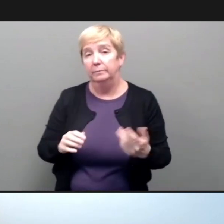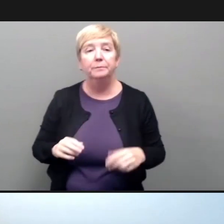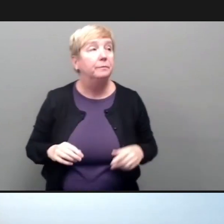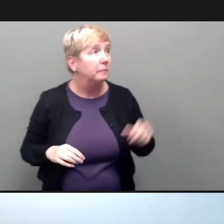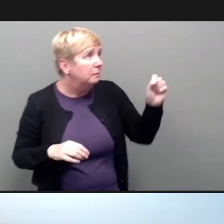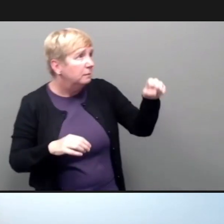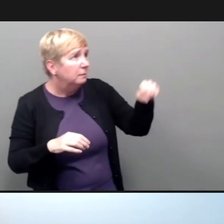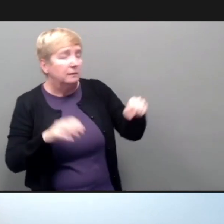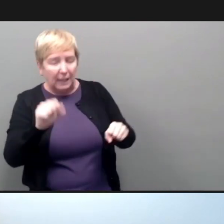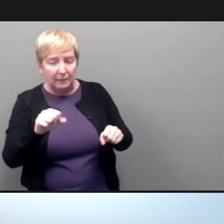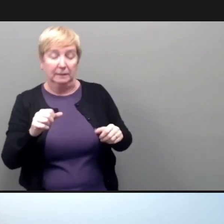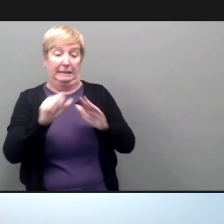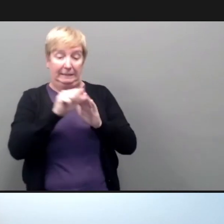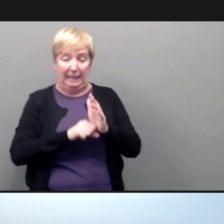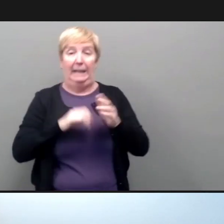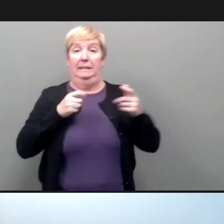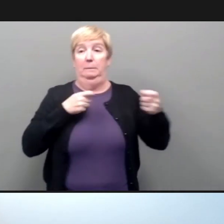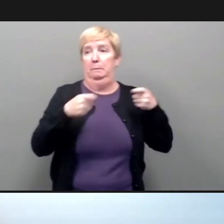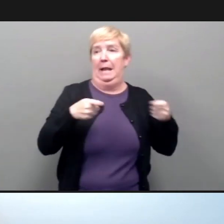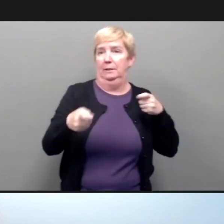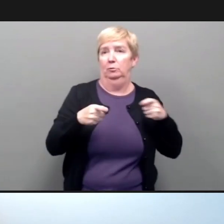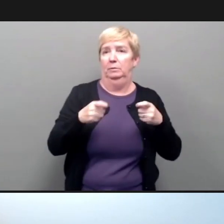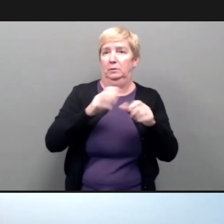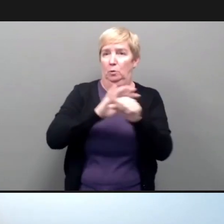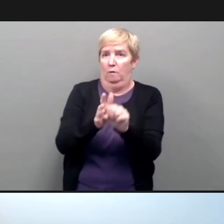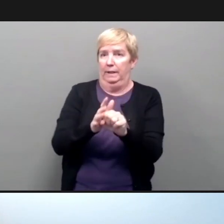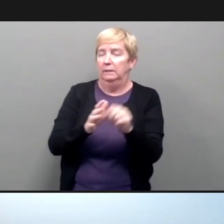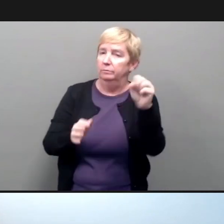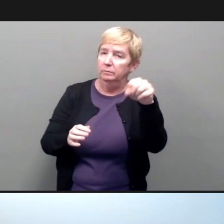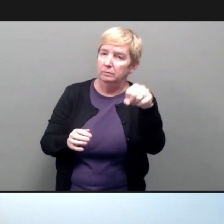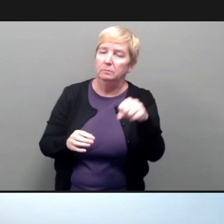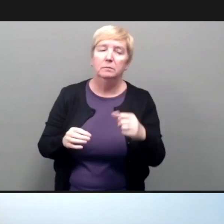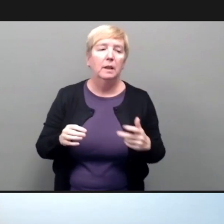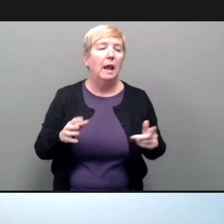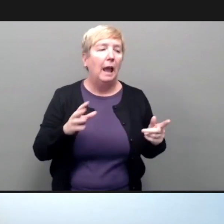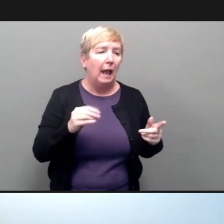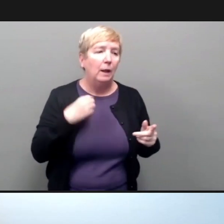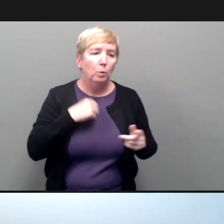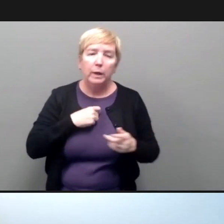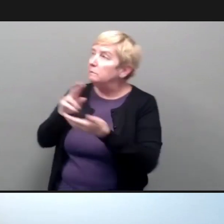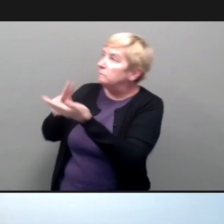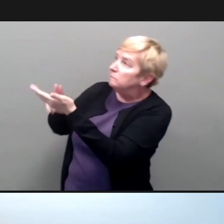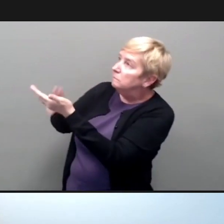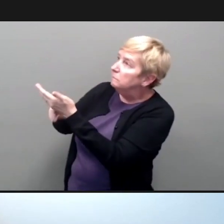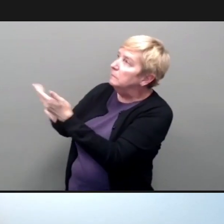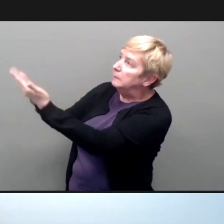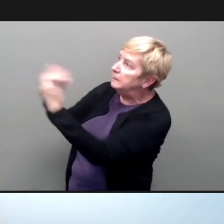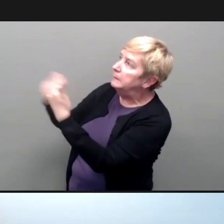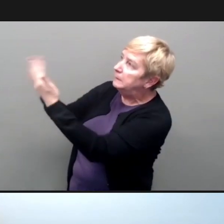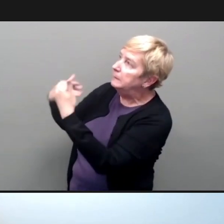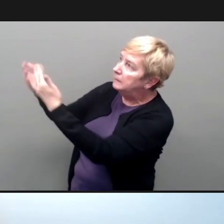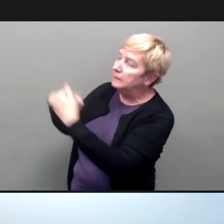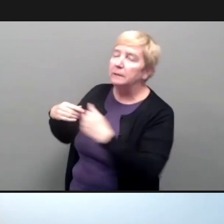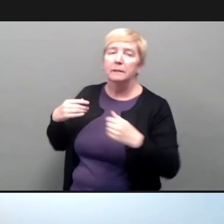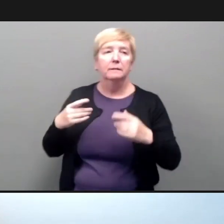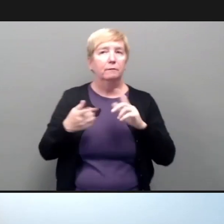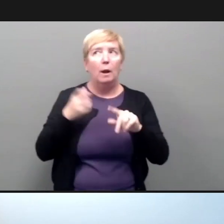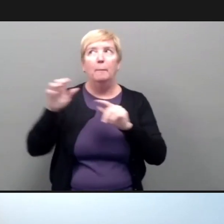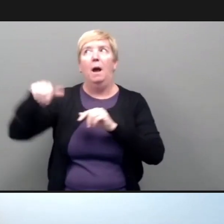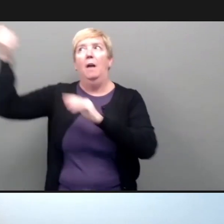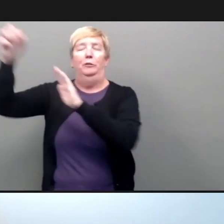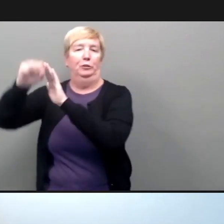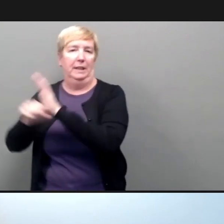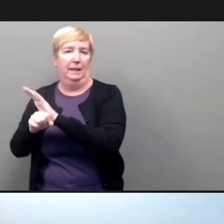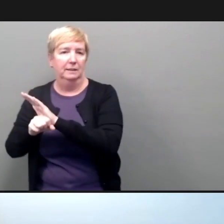the pandemic and getting through our own contracts, getting hundreds of healthcare workers to come in from out of state